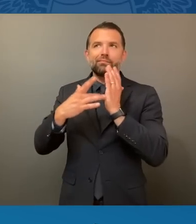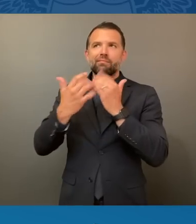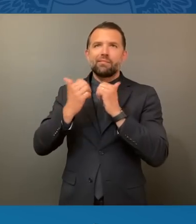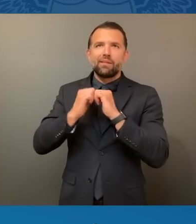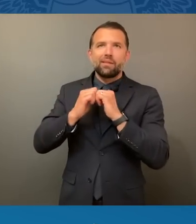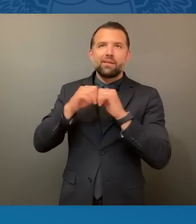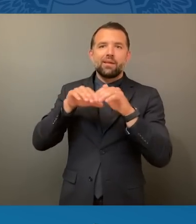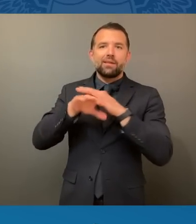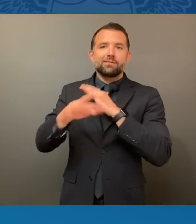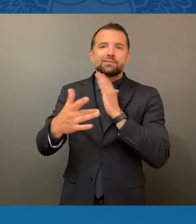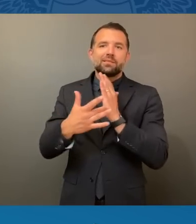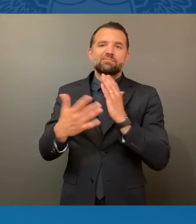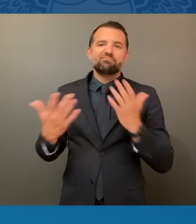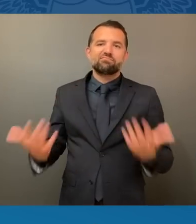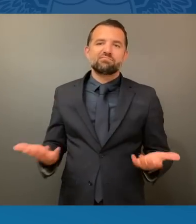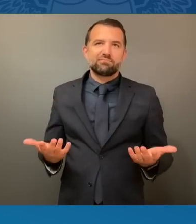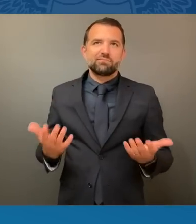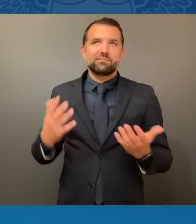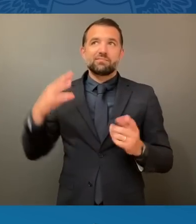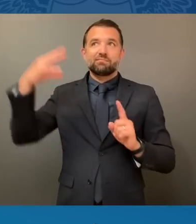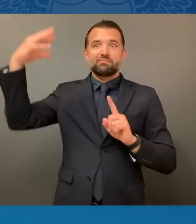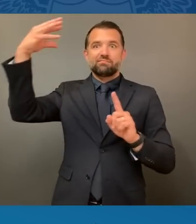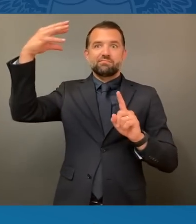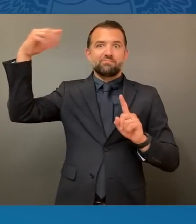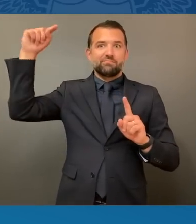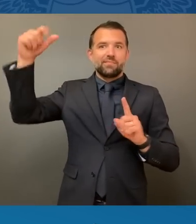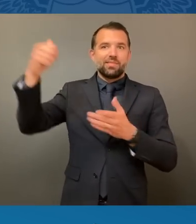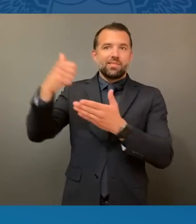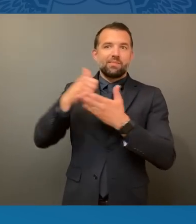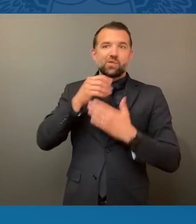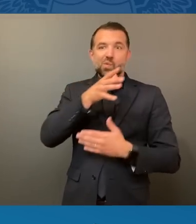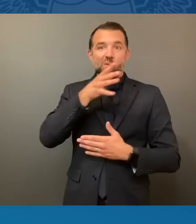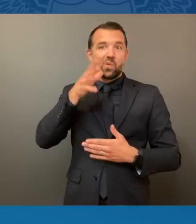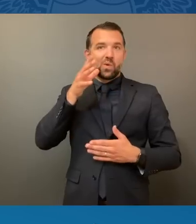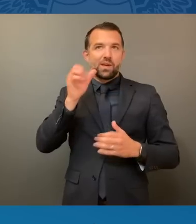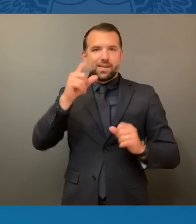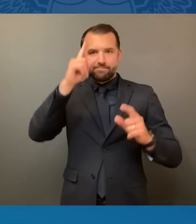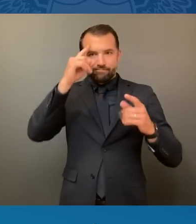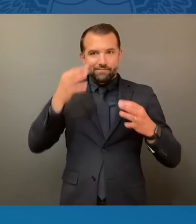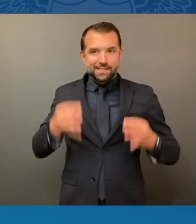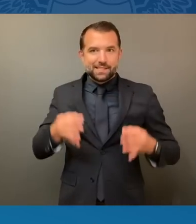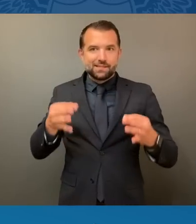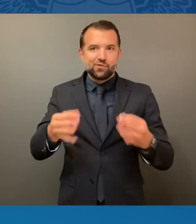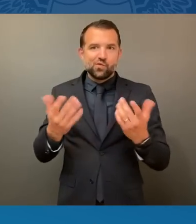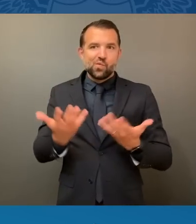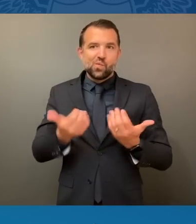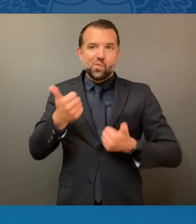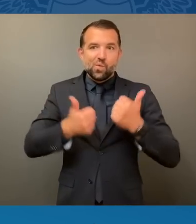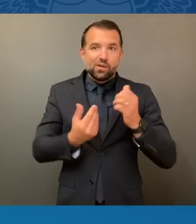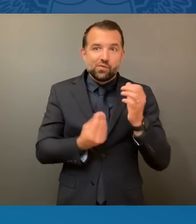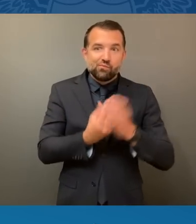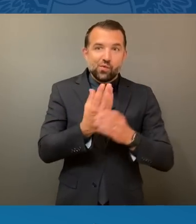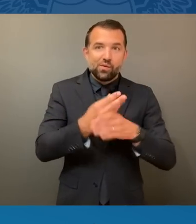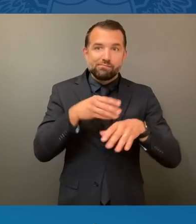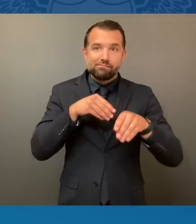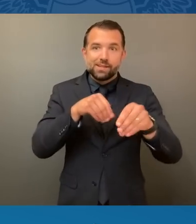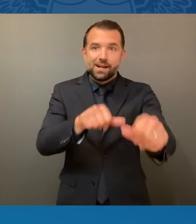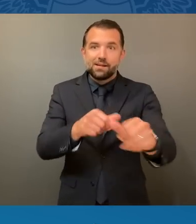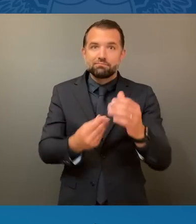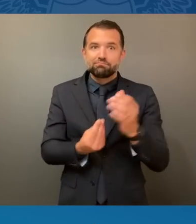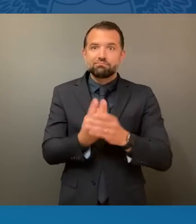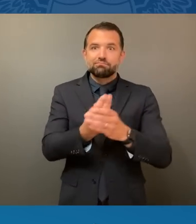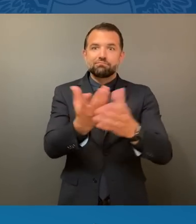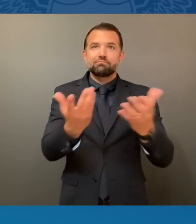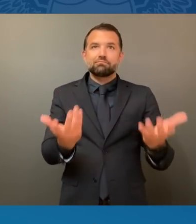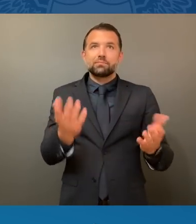determine and can help a farmer, a small farmer, determine what crops to grow, to seed, because